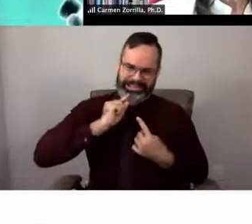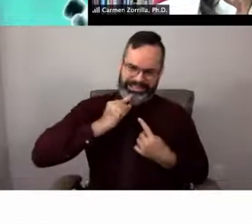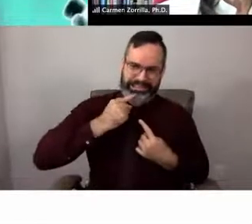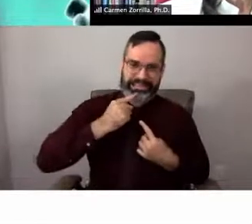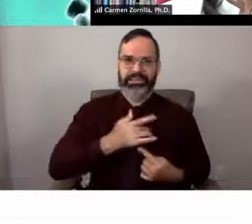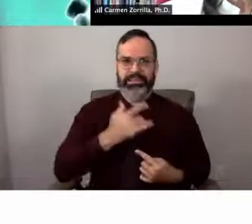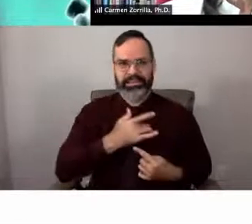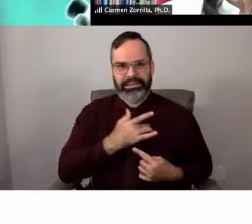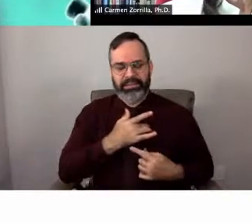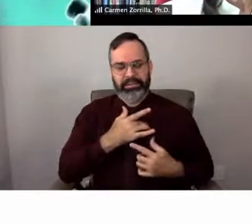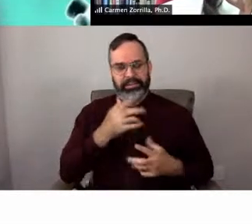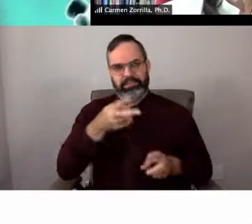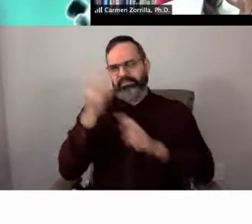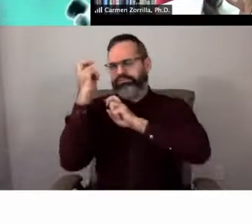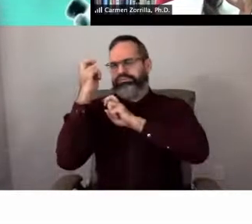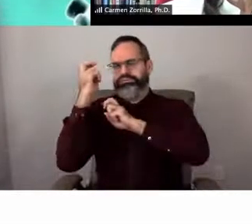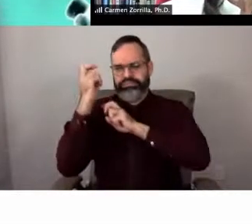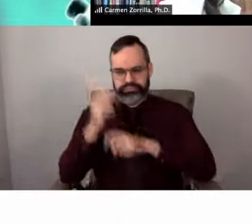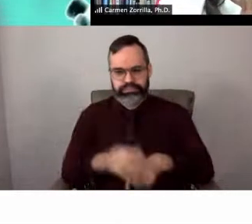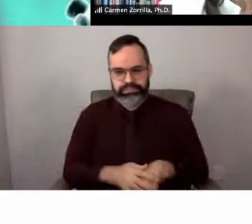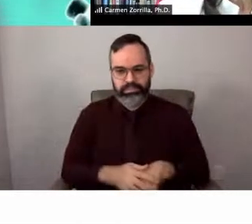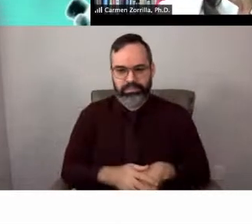And then additionally,